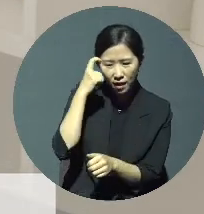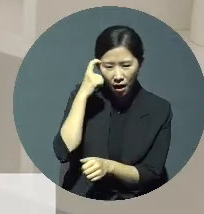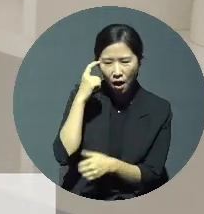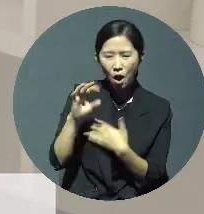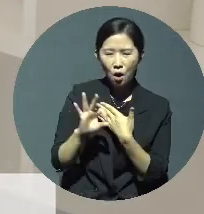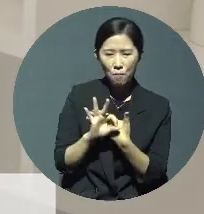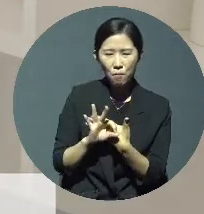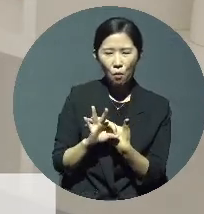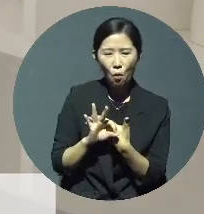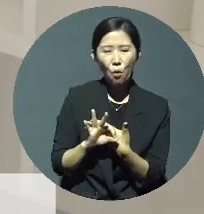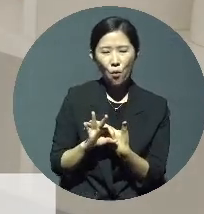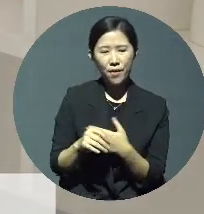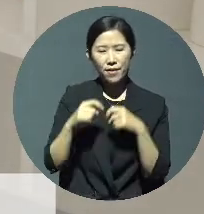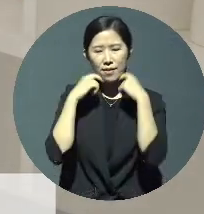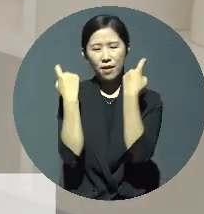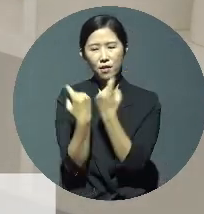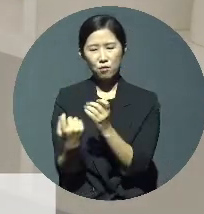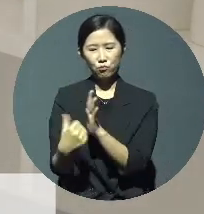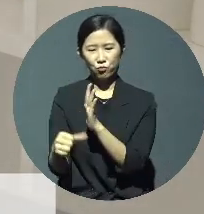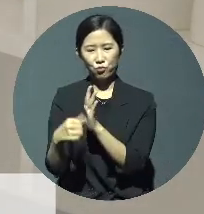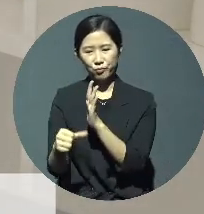mass, but each one is for the individual.